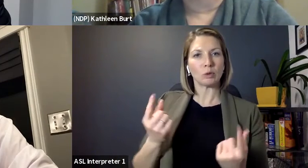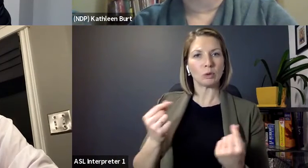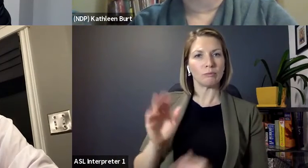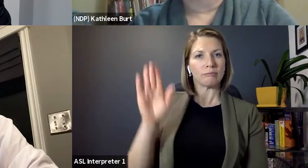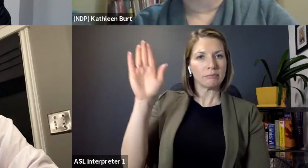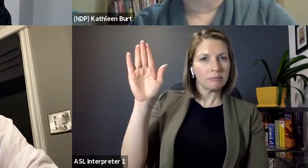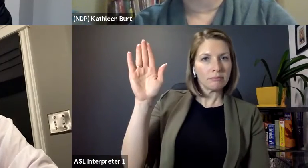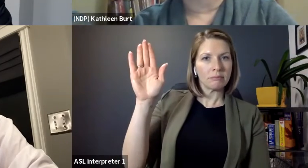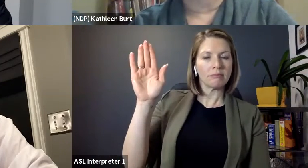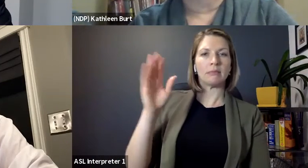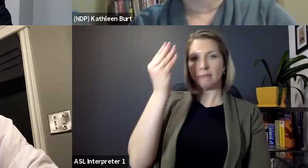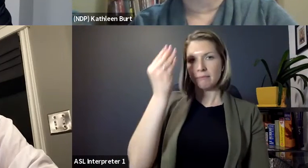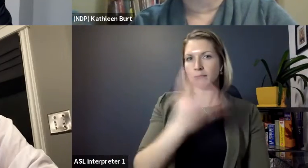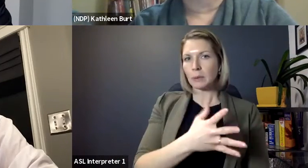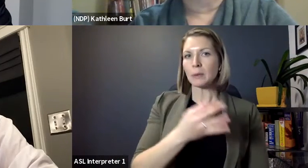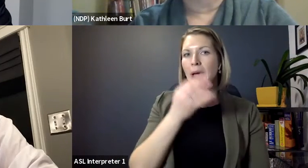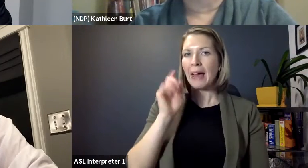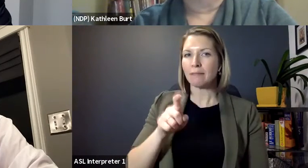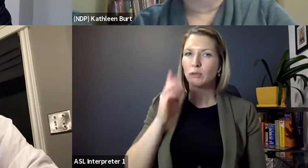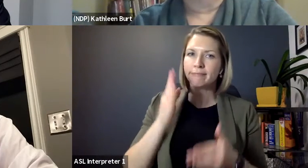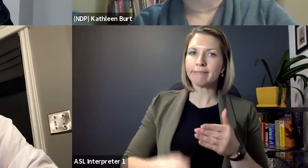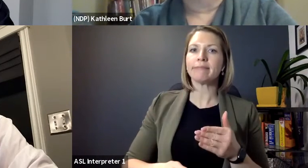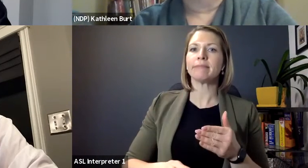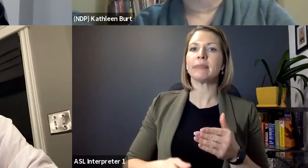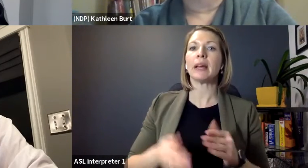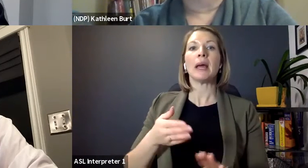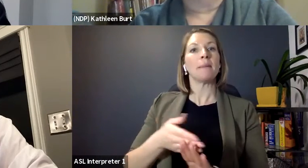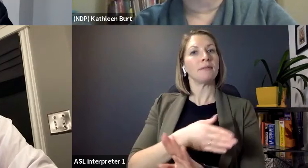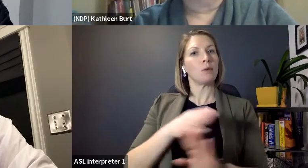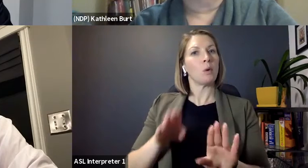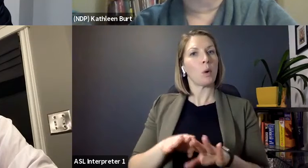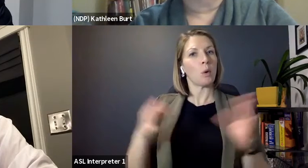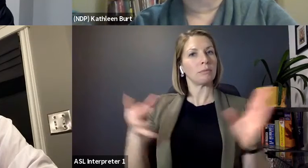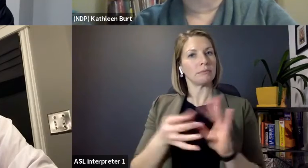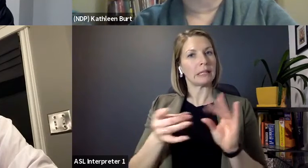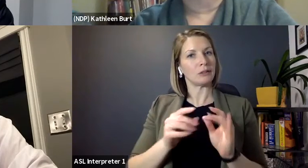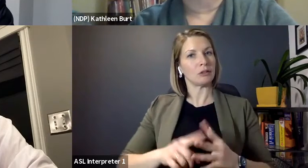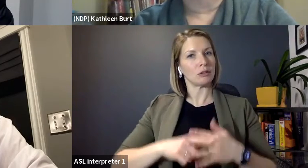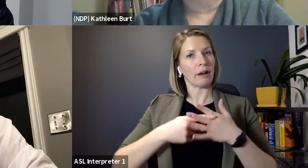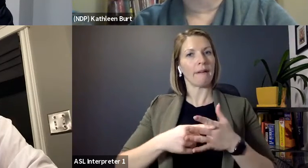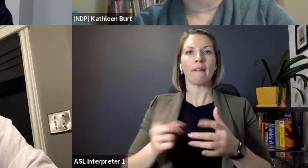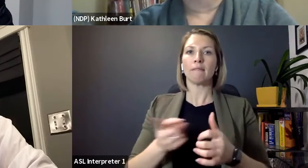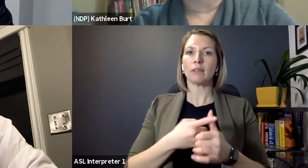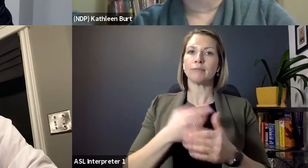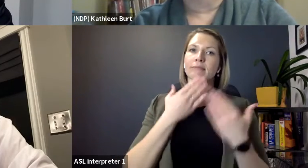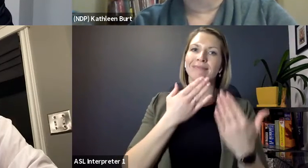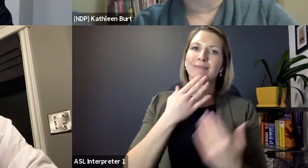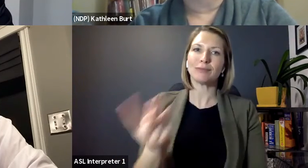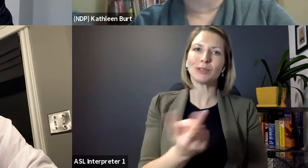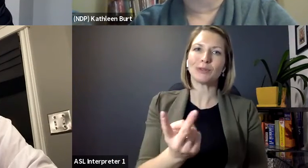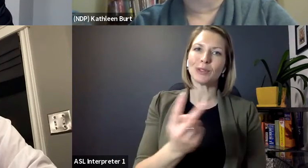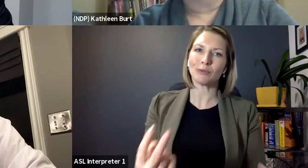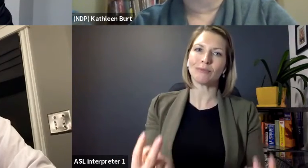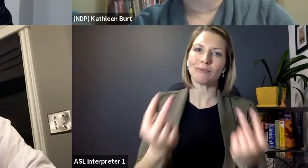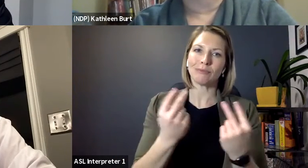up. Before the candidates begin with the opening statement, I want to thank both of the candidates for attending, and most importantly, thank them